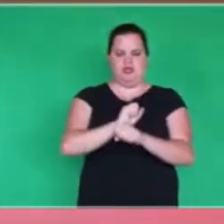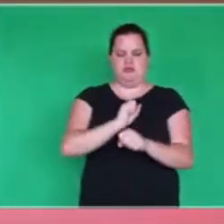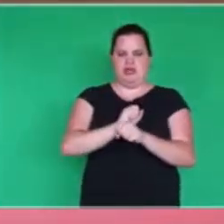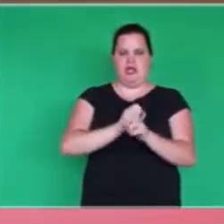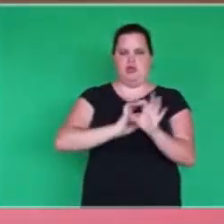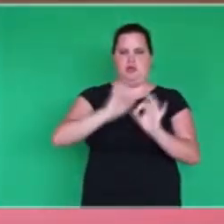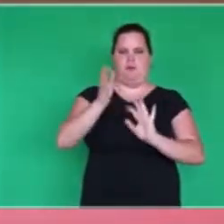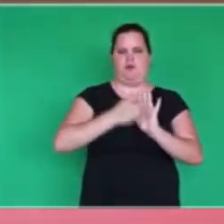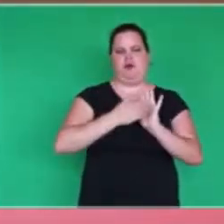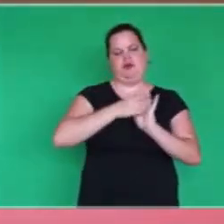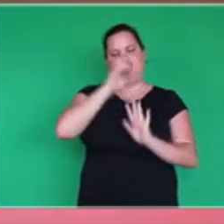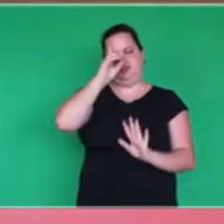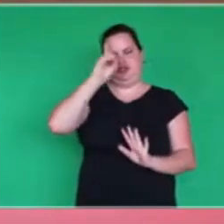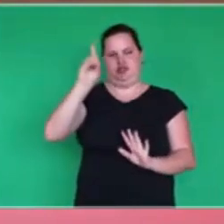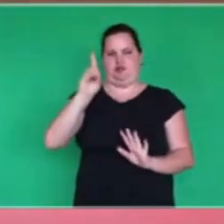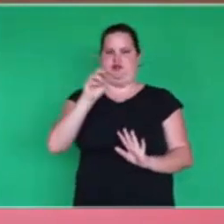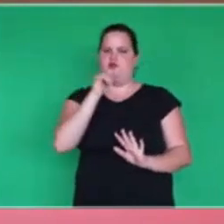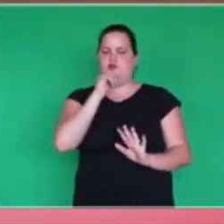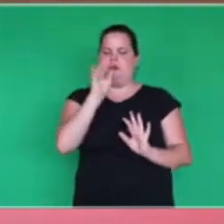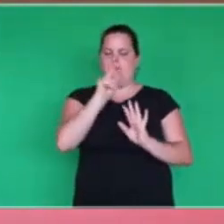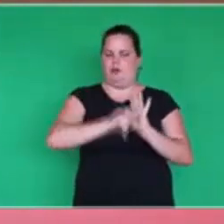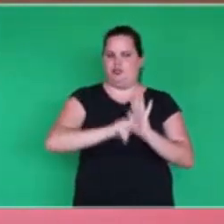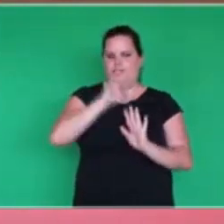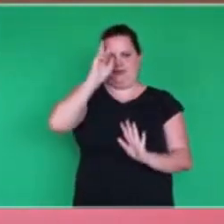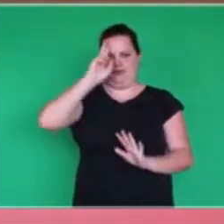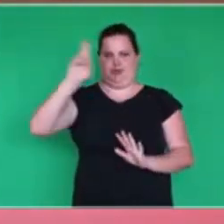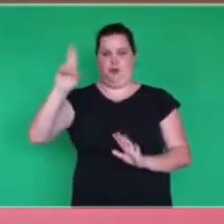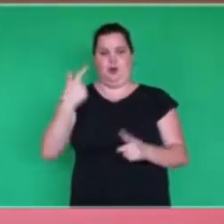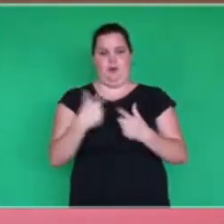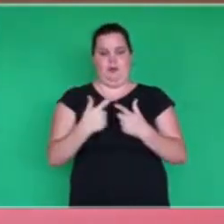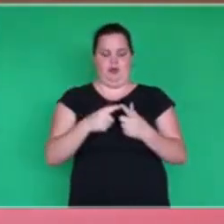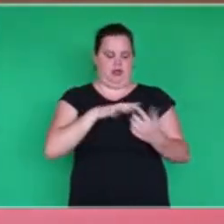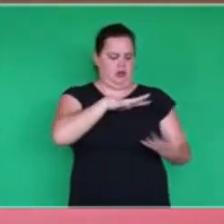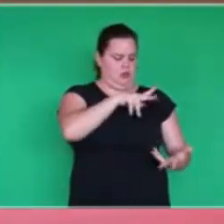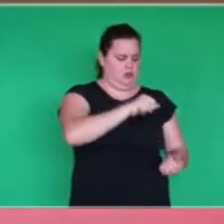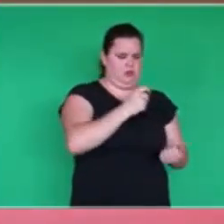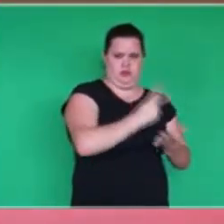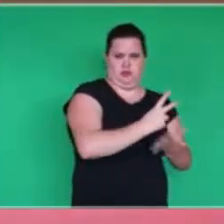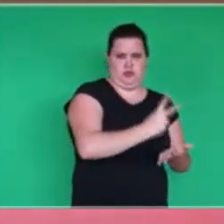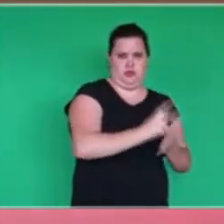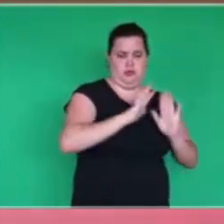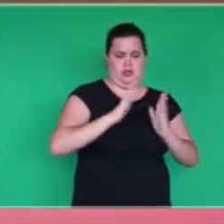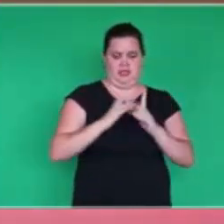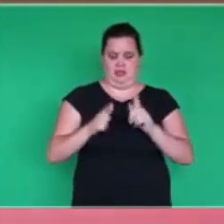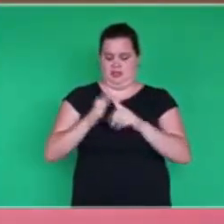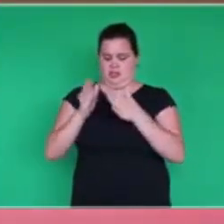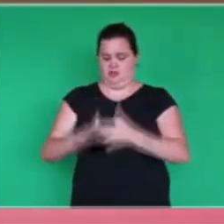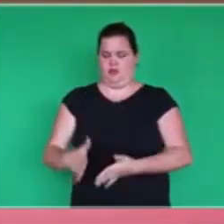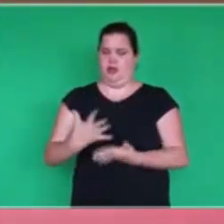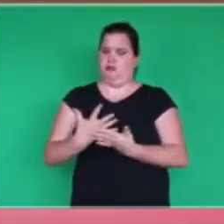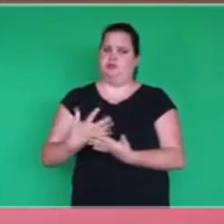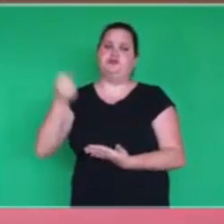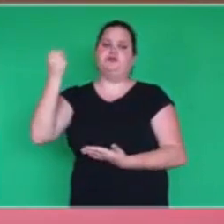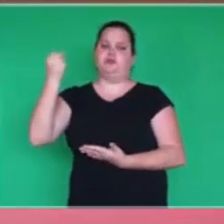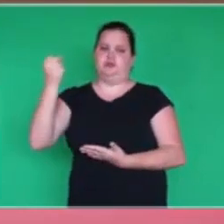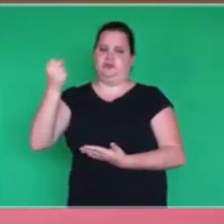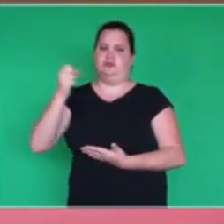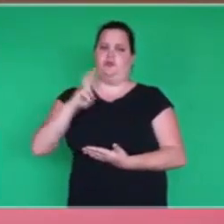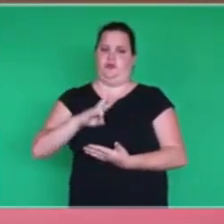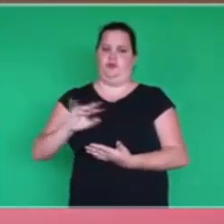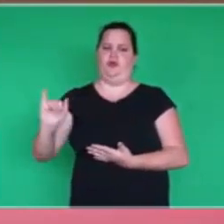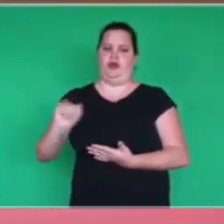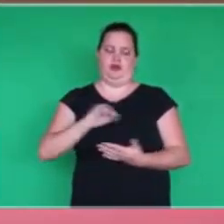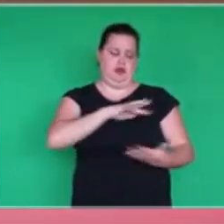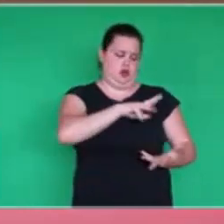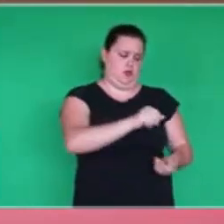God's project for His church. The world will continue on, but the church will be withdrawn, will be raptured.